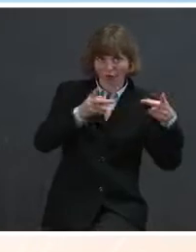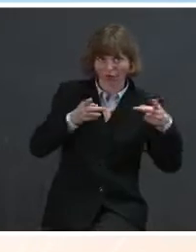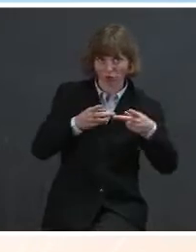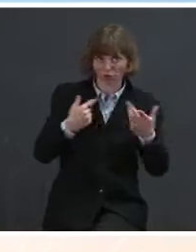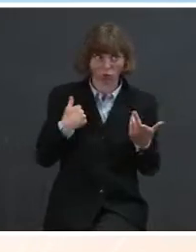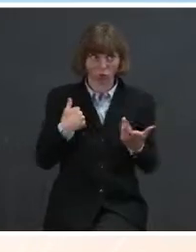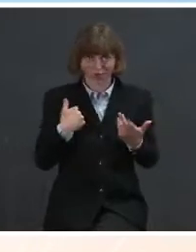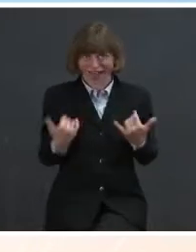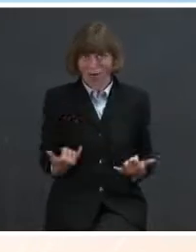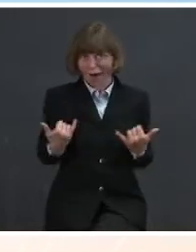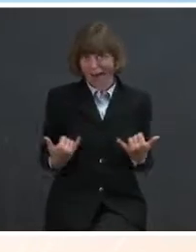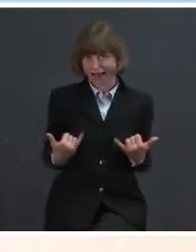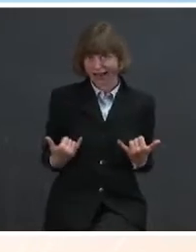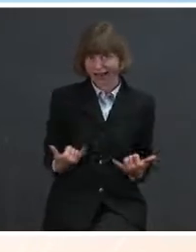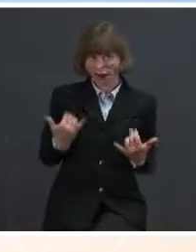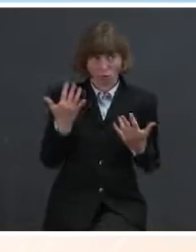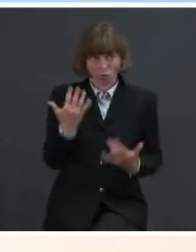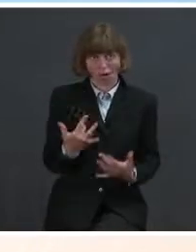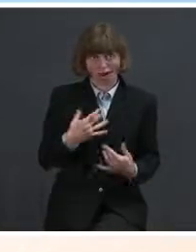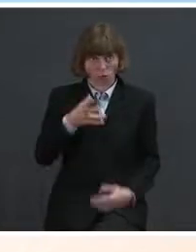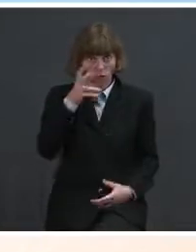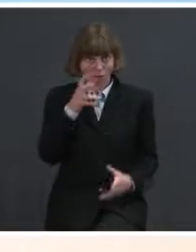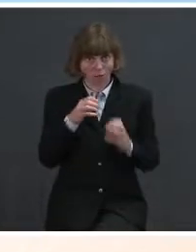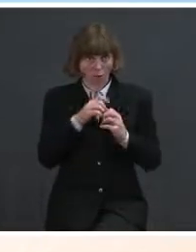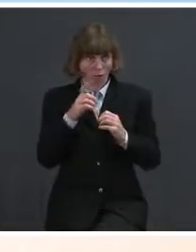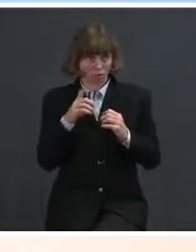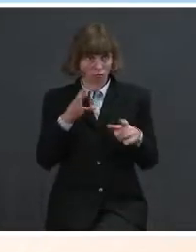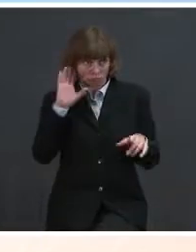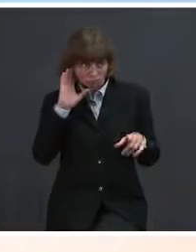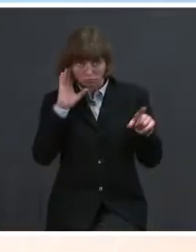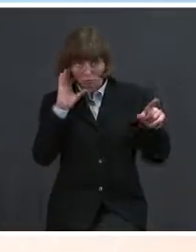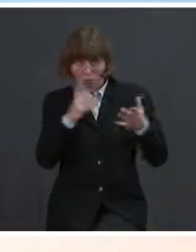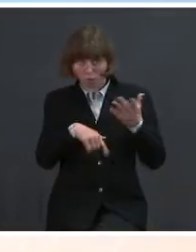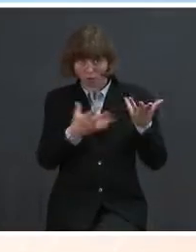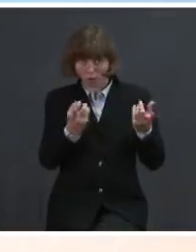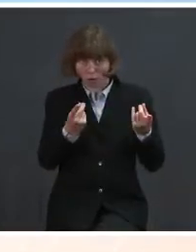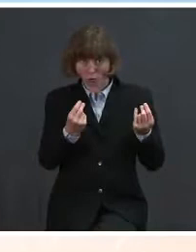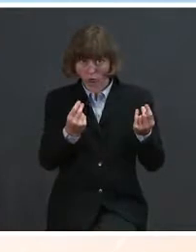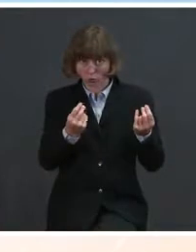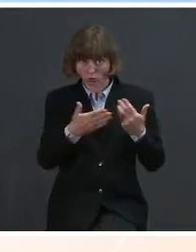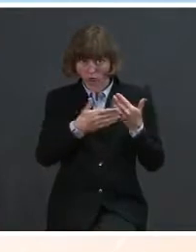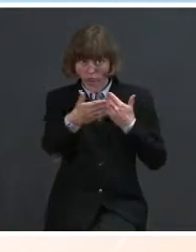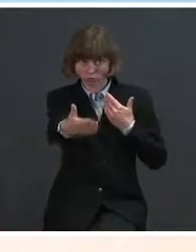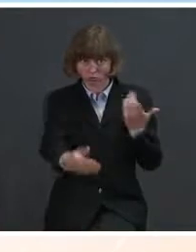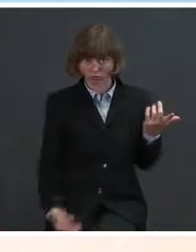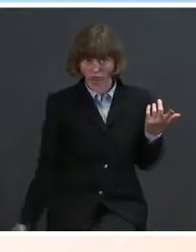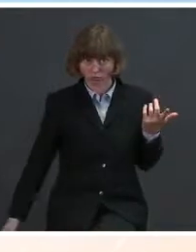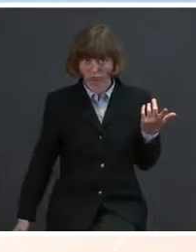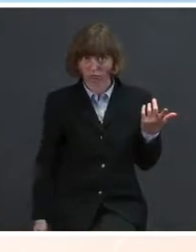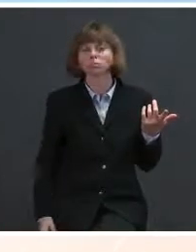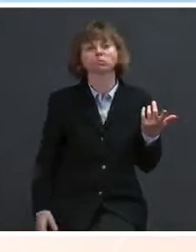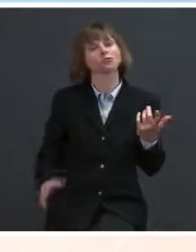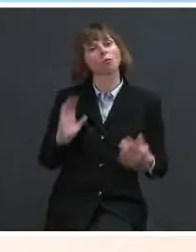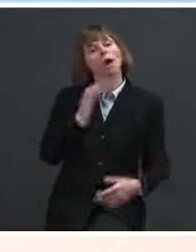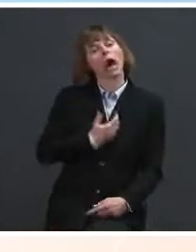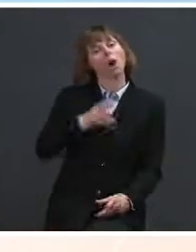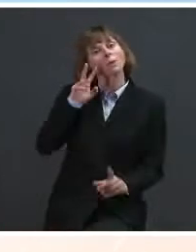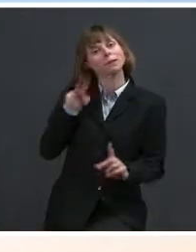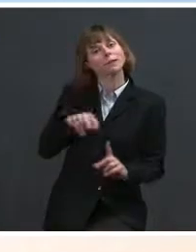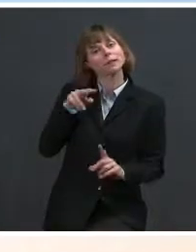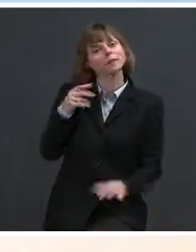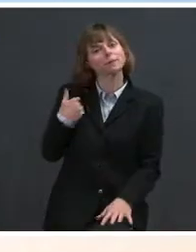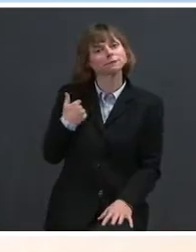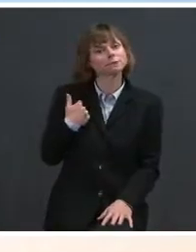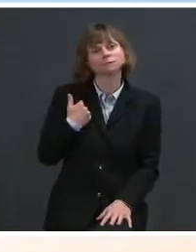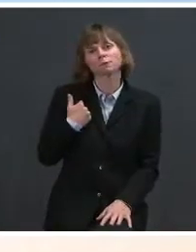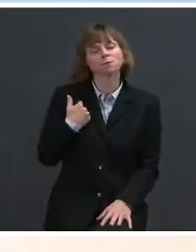waiting at this point to hear further from the Iranians how they would like to proceed. But from our perspective, this is going to be, this is not